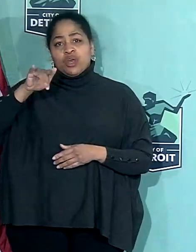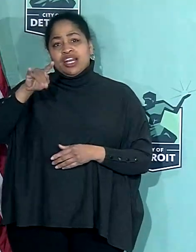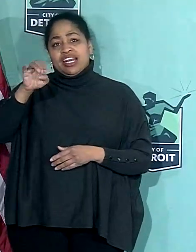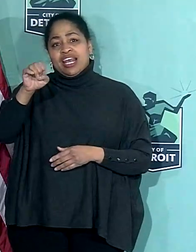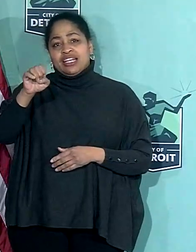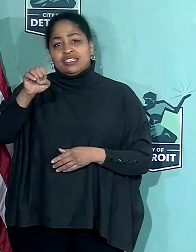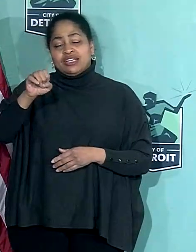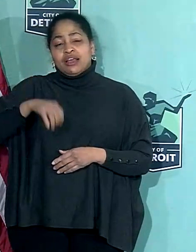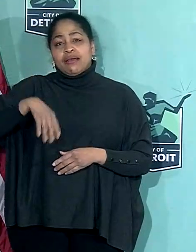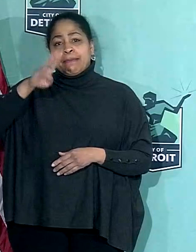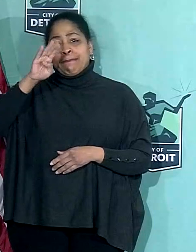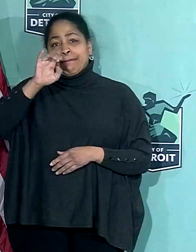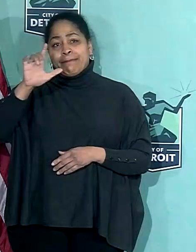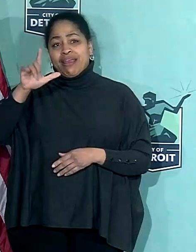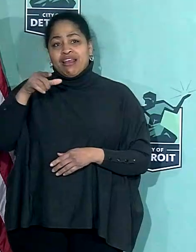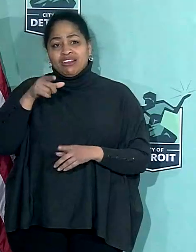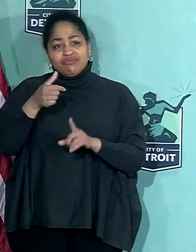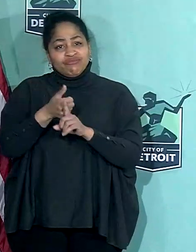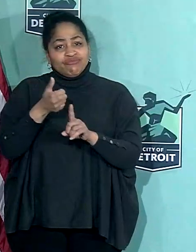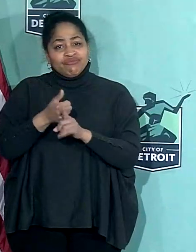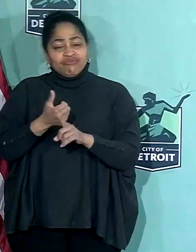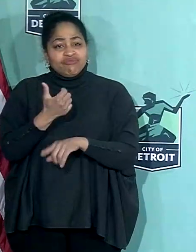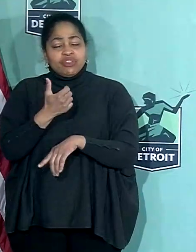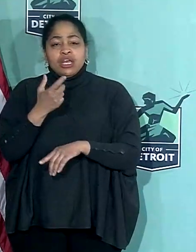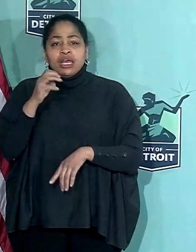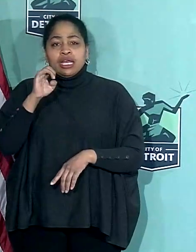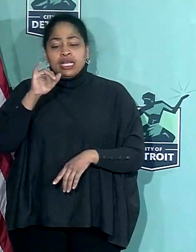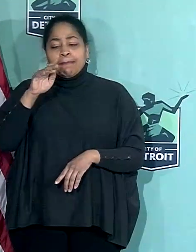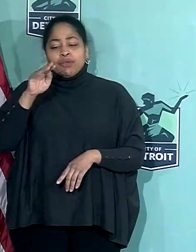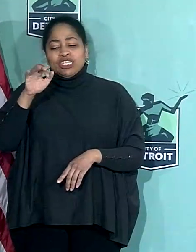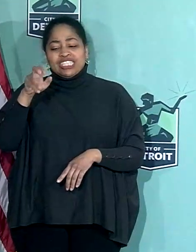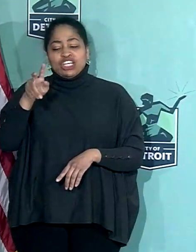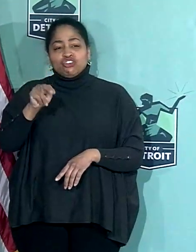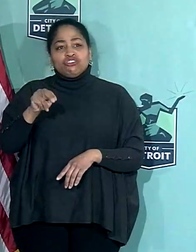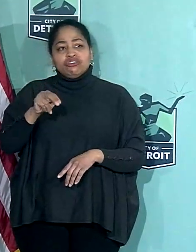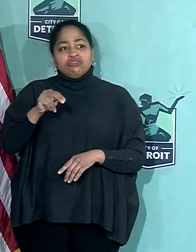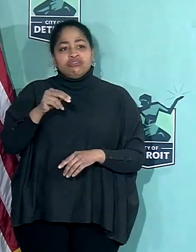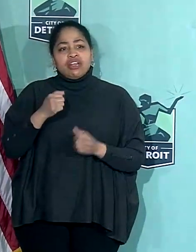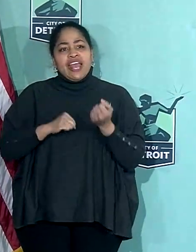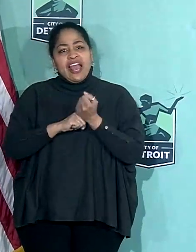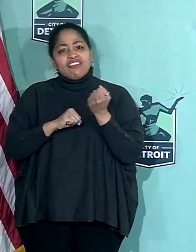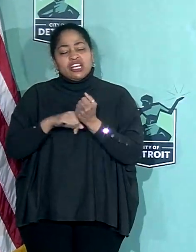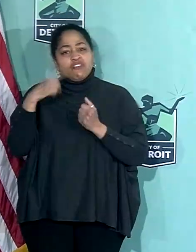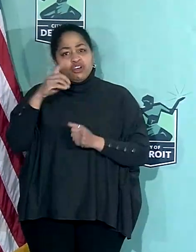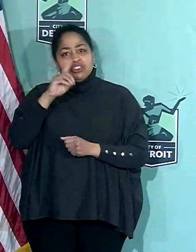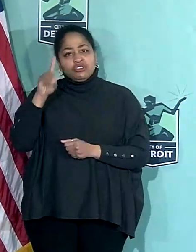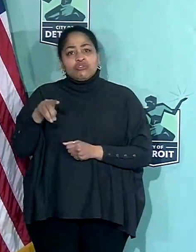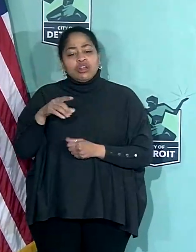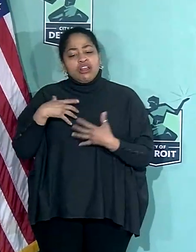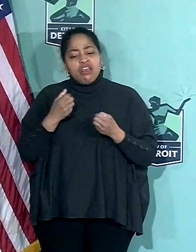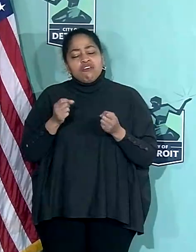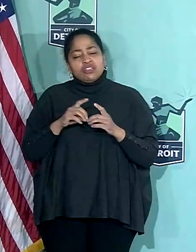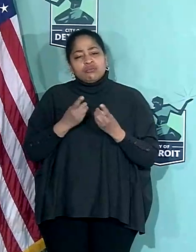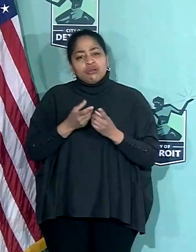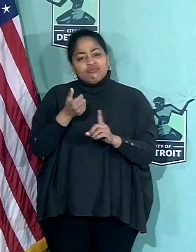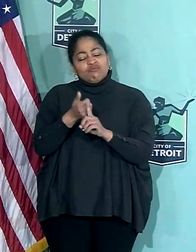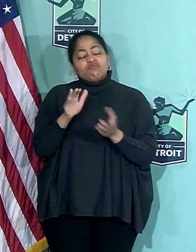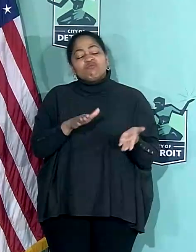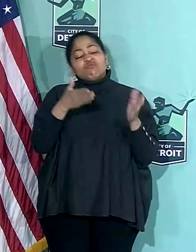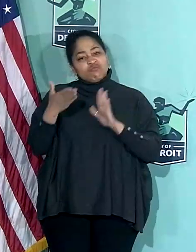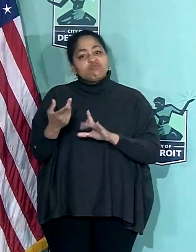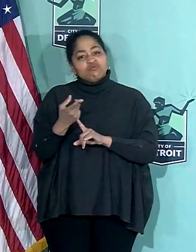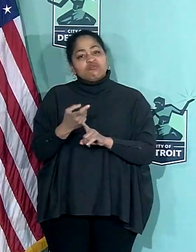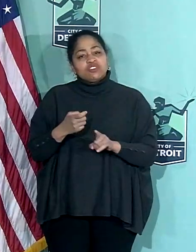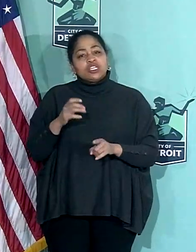an immunization advocate for the Detroit Health Department, has died of